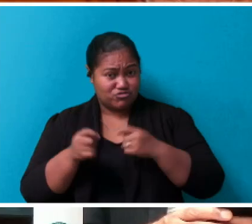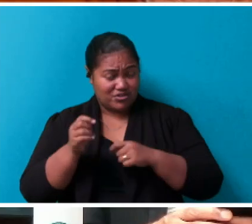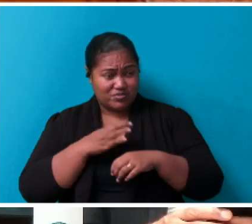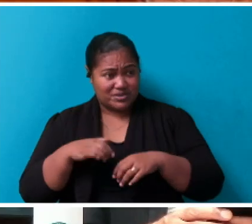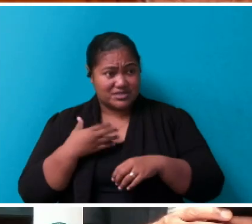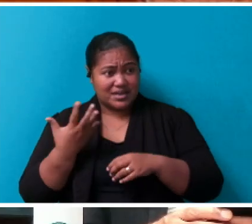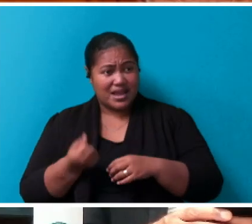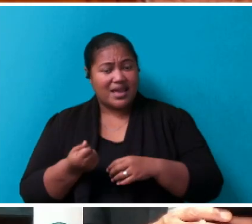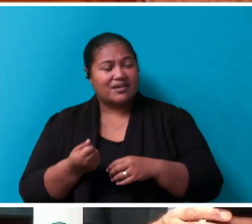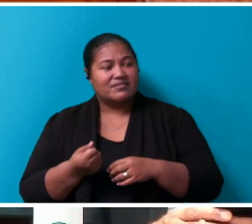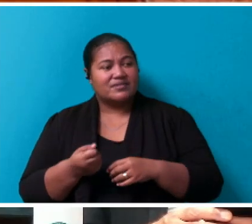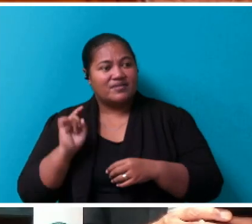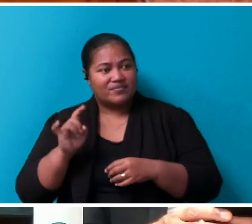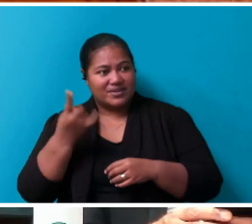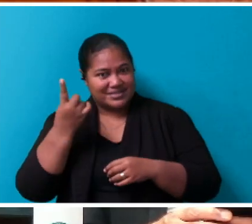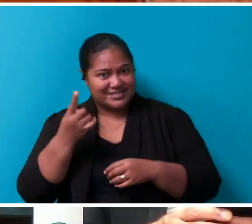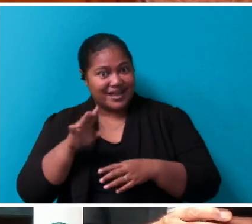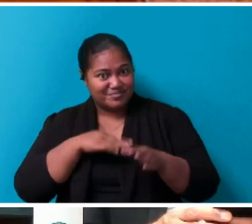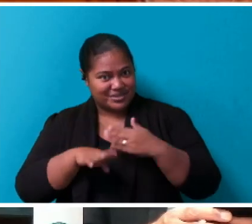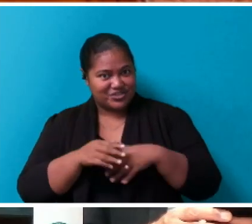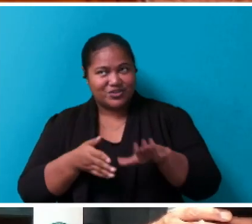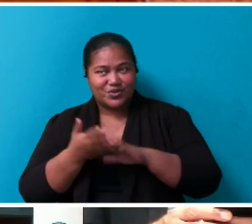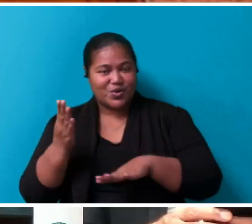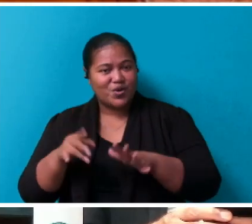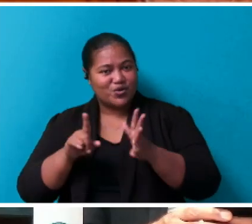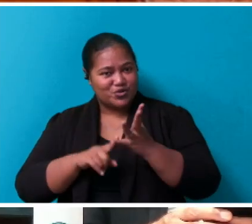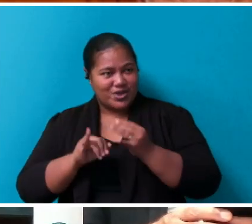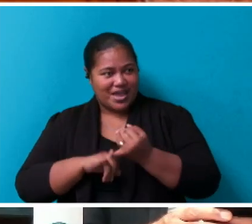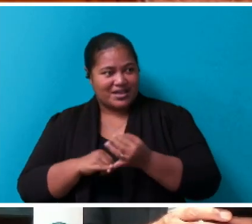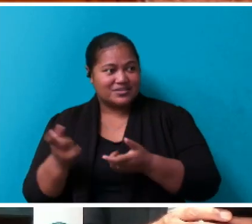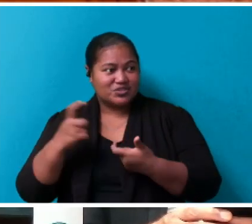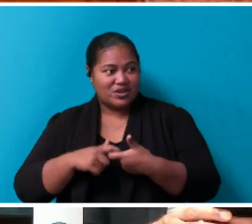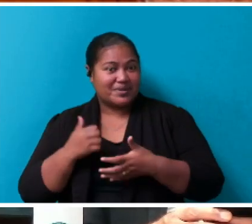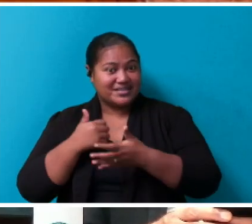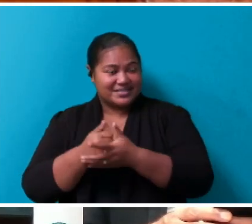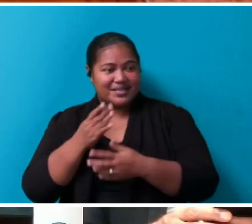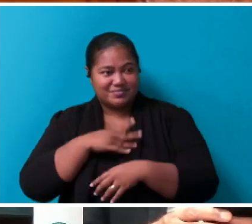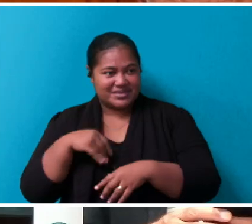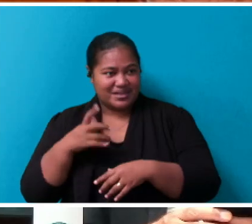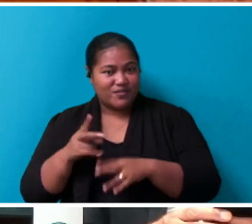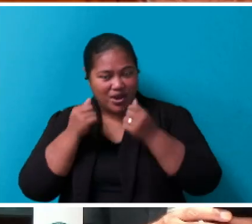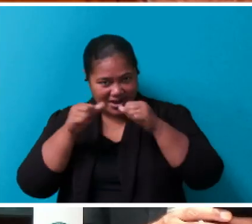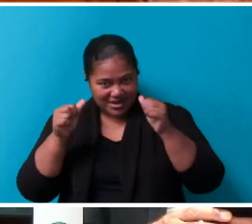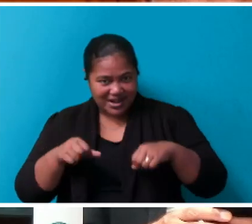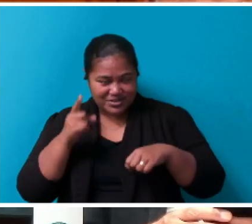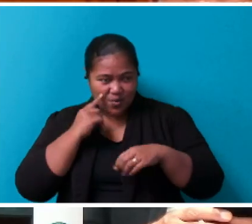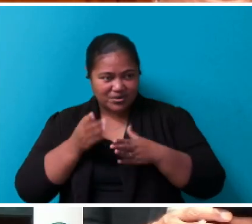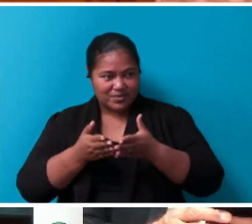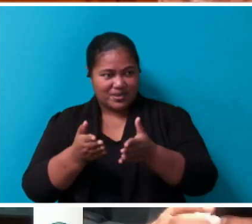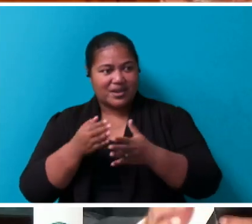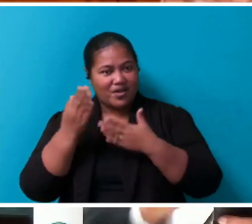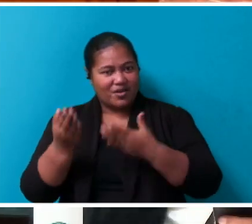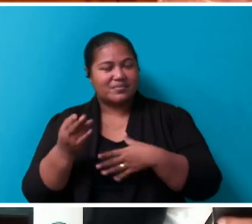facilitate the first cover mission into the US, joined by the Assistant Minister for Agriculture and Waterways, the Honourable